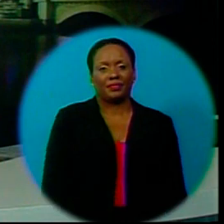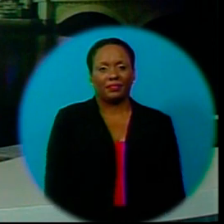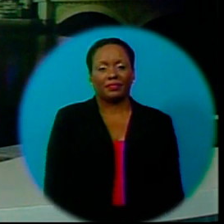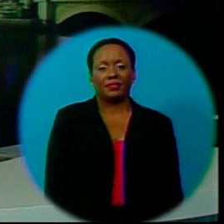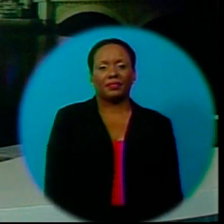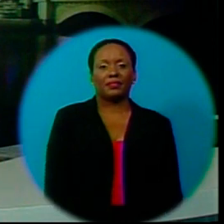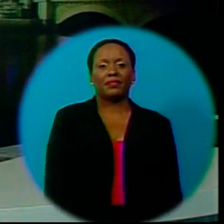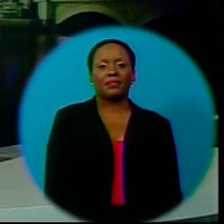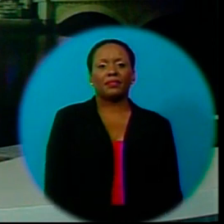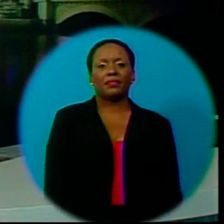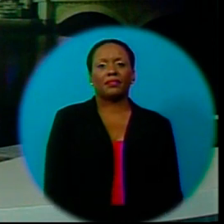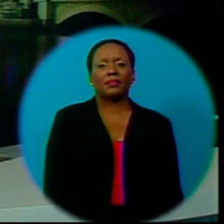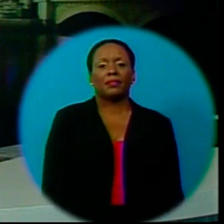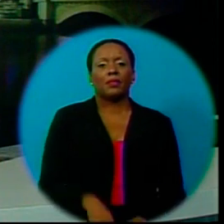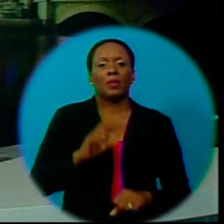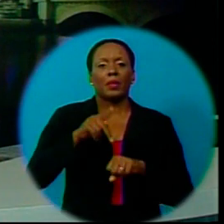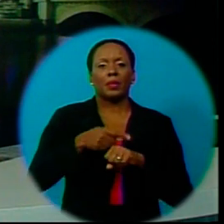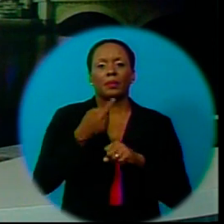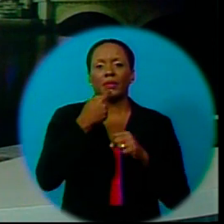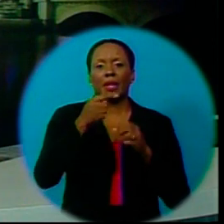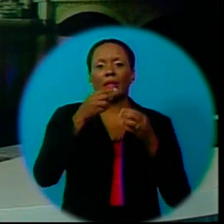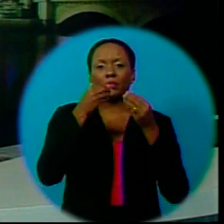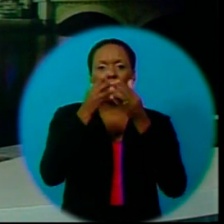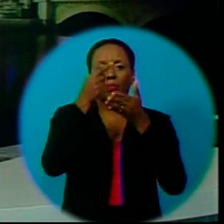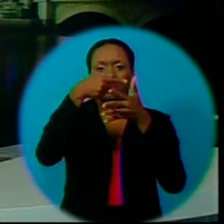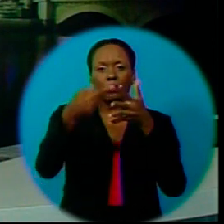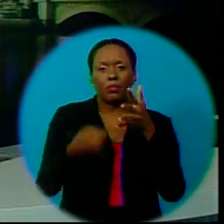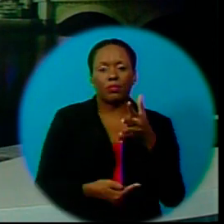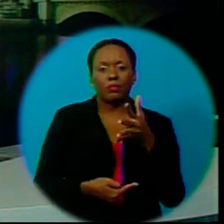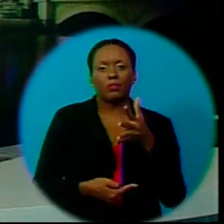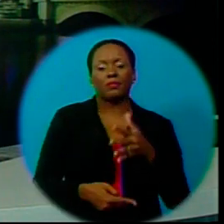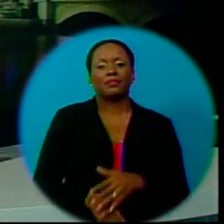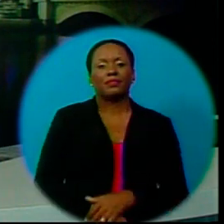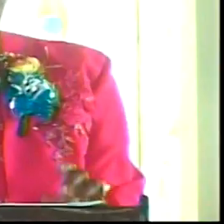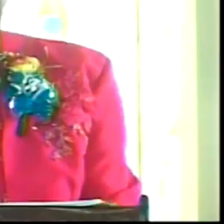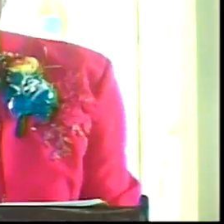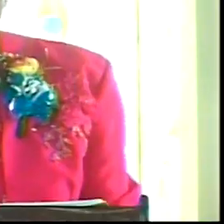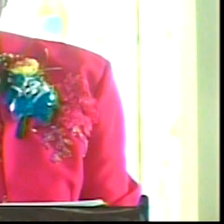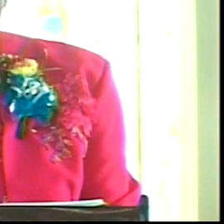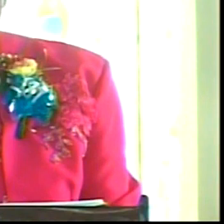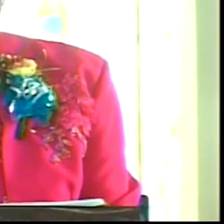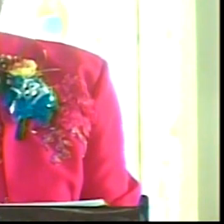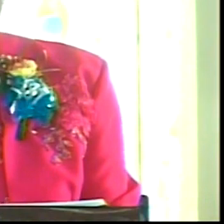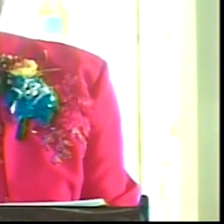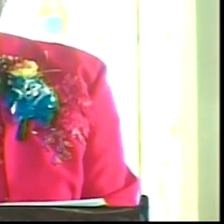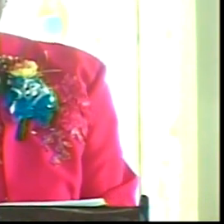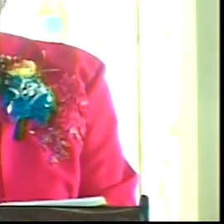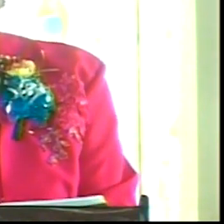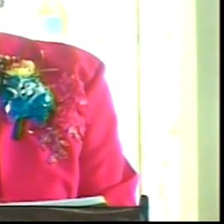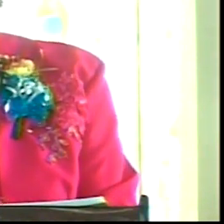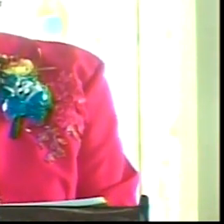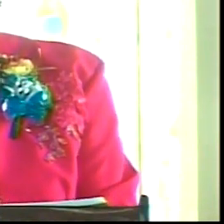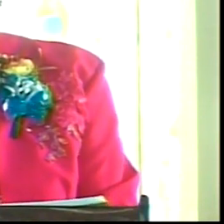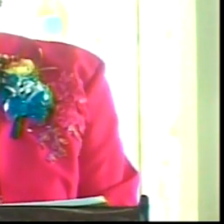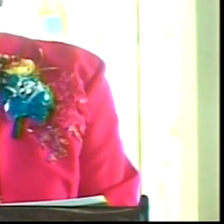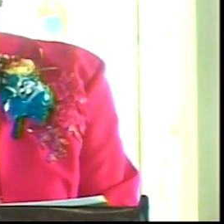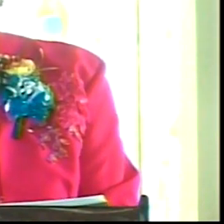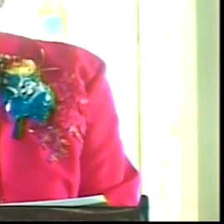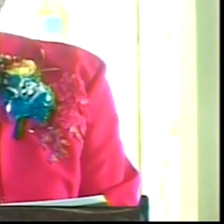examination. Principal Beverly Burrows broke down the statistics. Now, the national mean in mathematics, the national average,